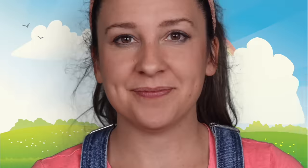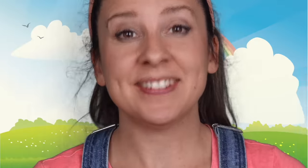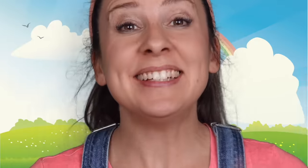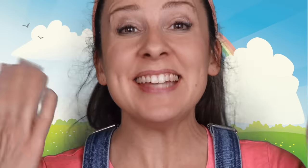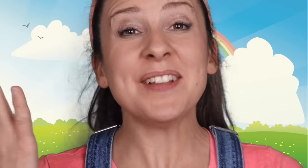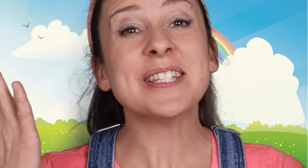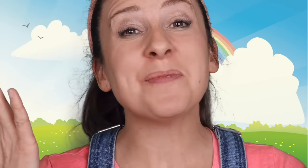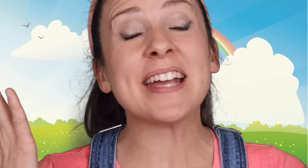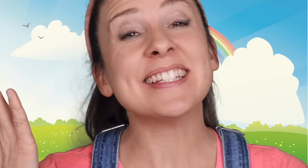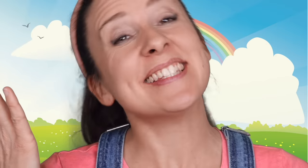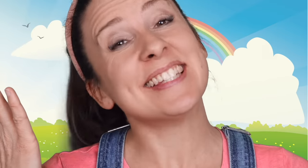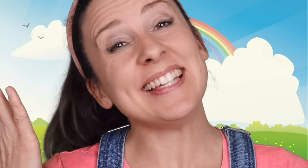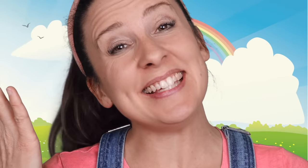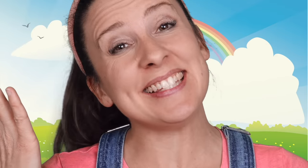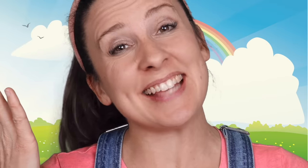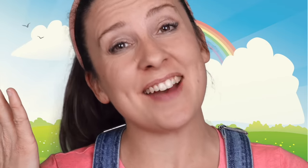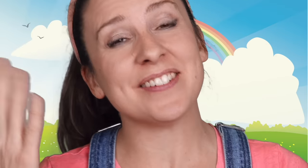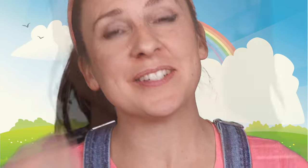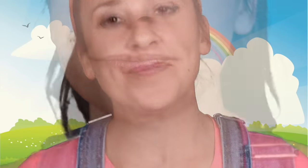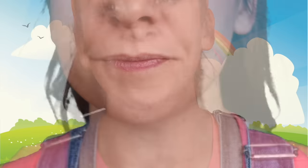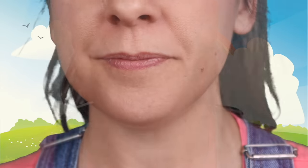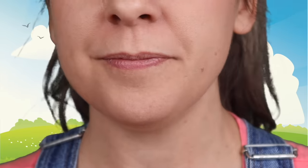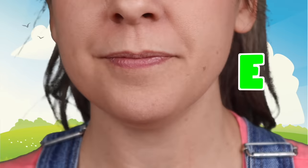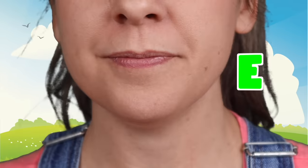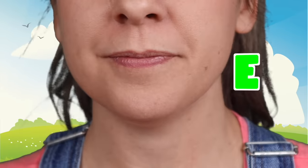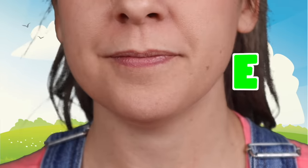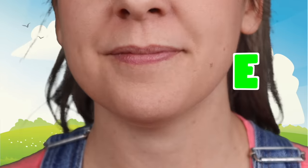fun! Now let's practice E sound.